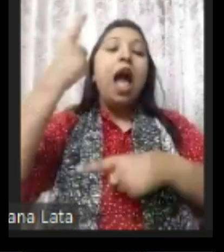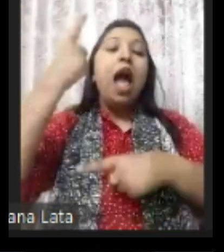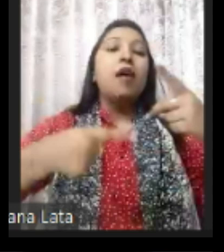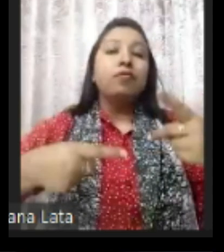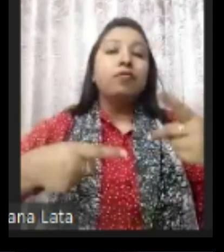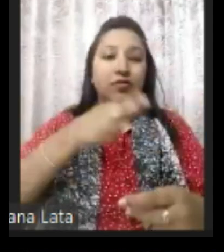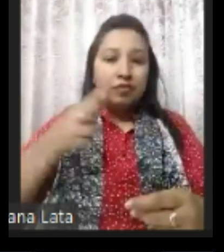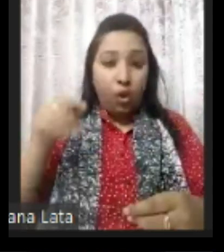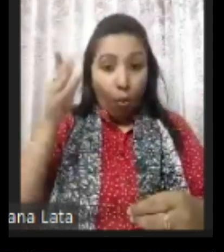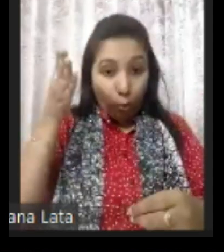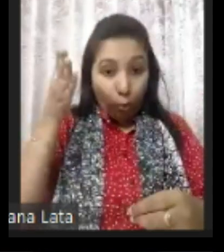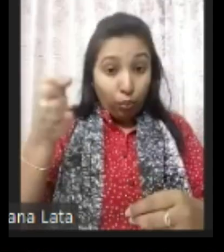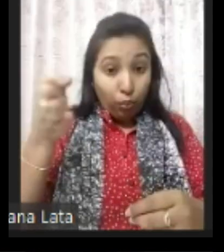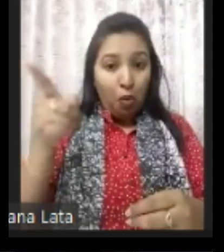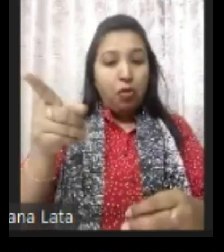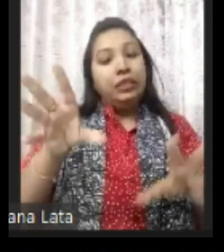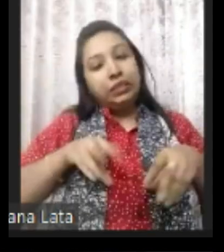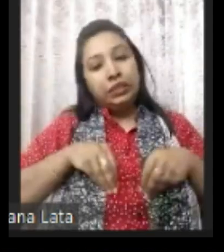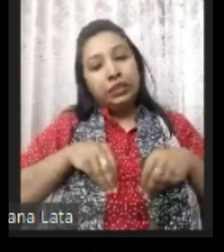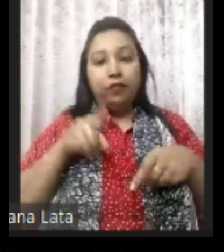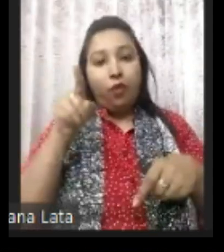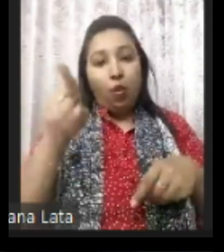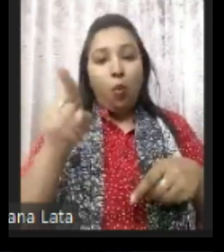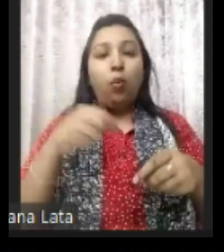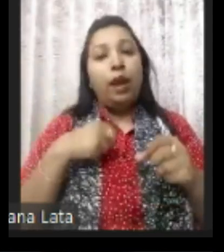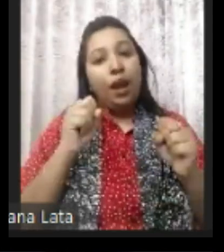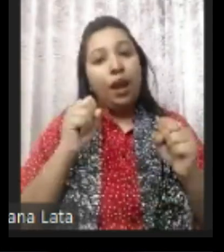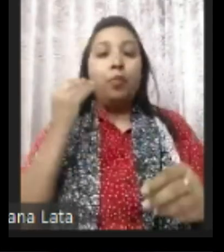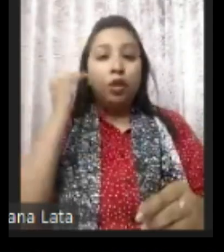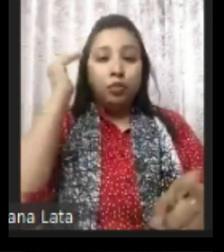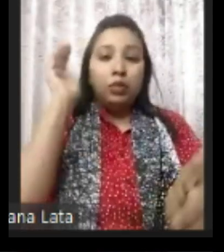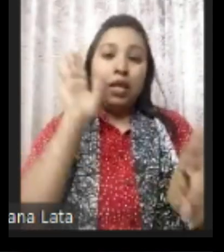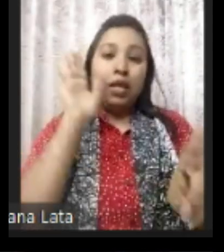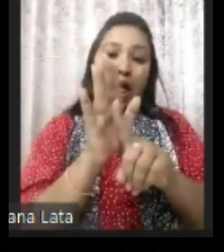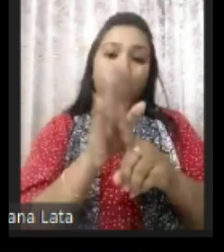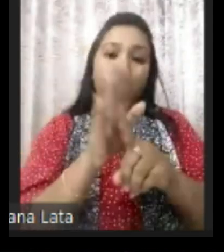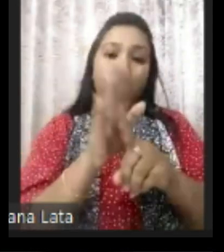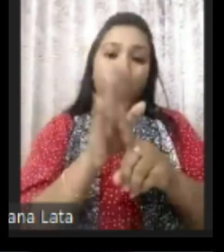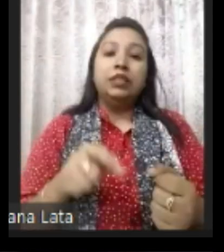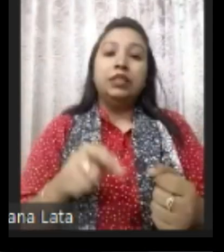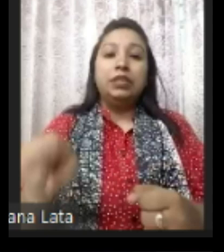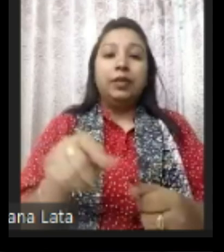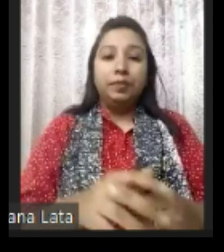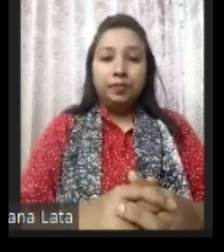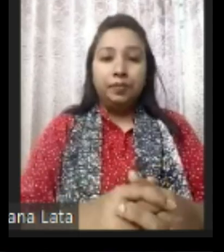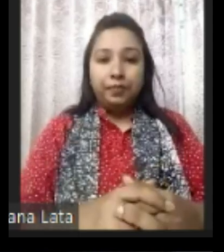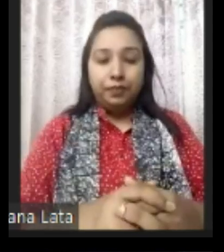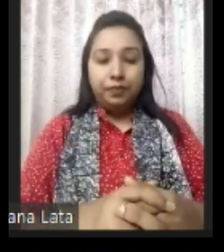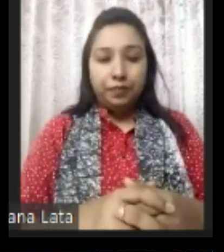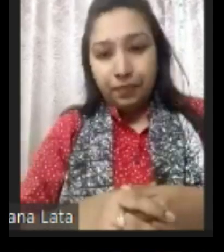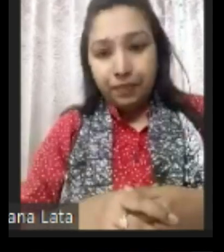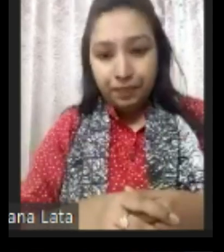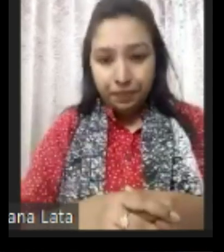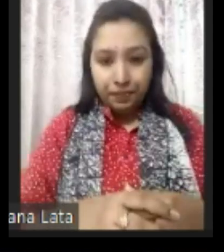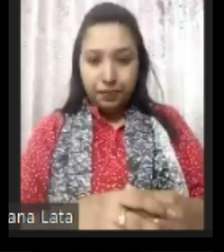the reason why there's not much that the universities at the moment can do is because these are the only ones who have actually made it to the MQR, the minimum